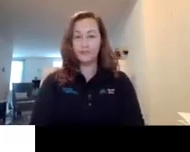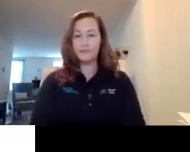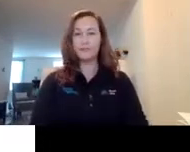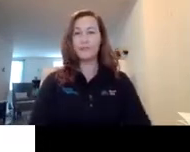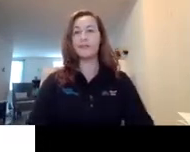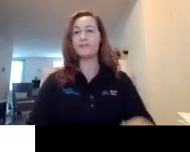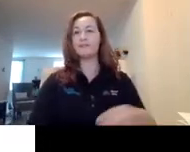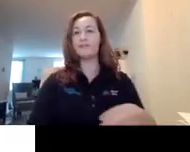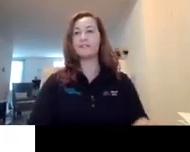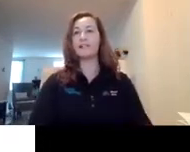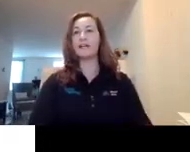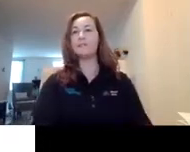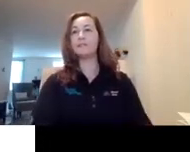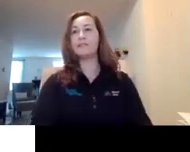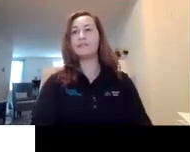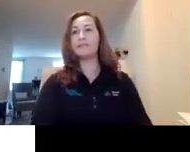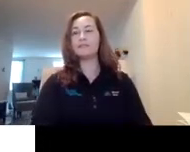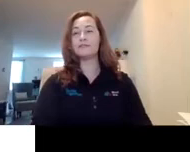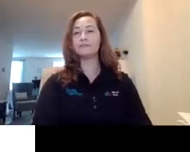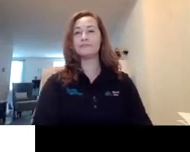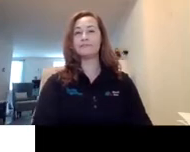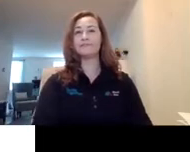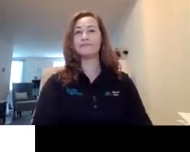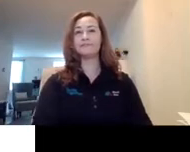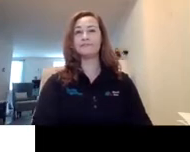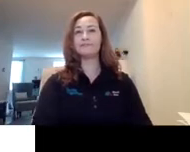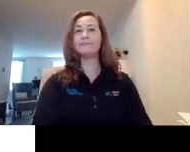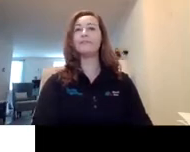did. Next slide, please.